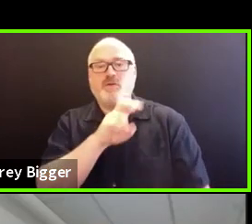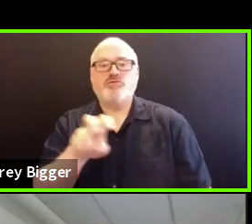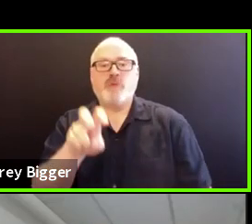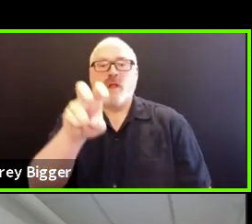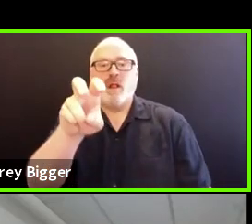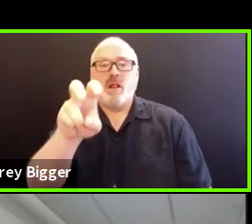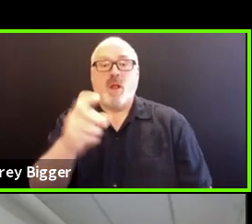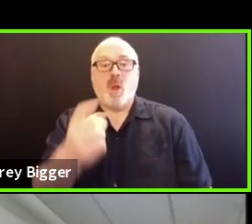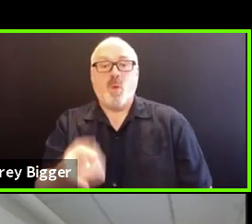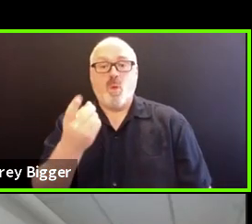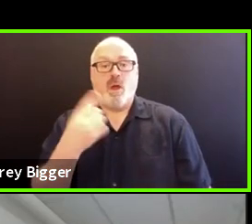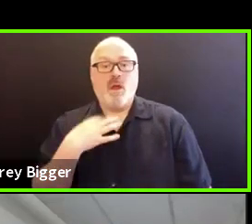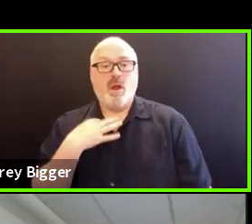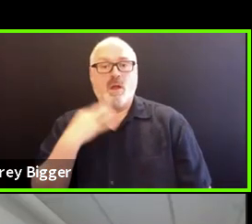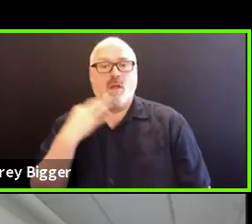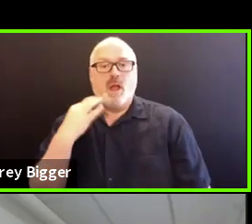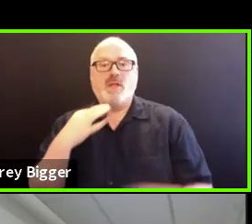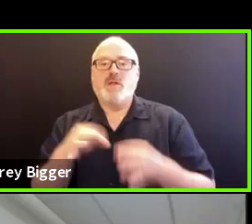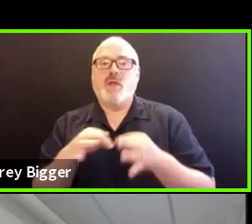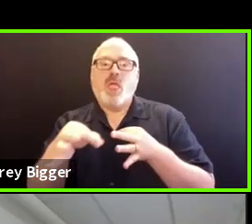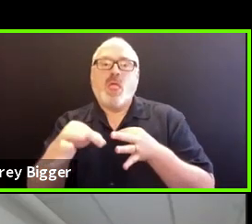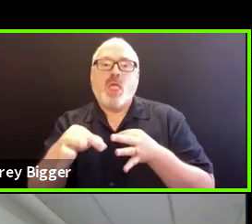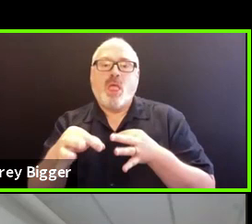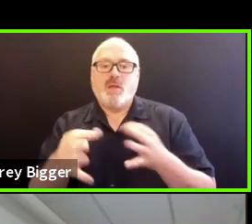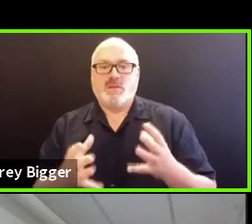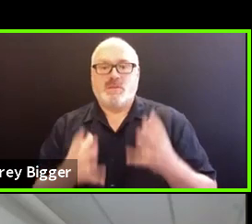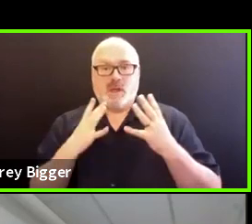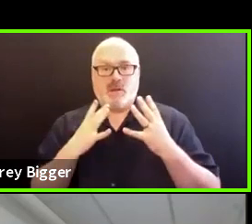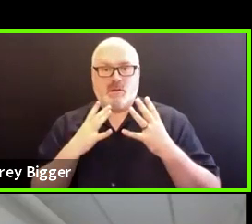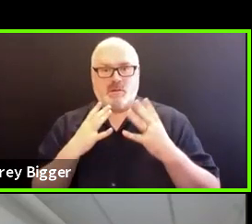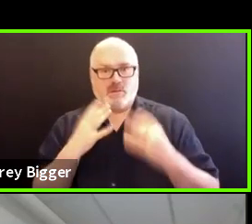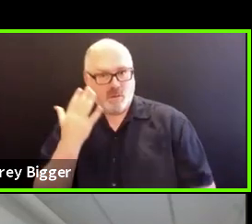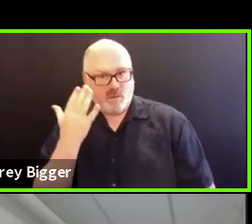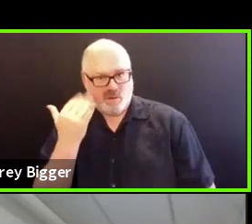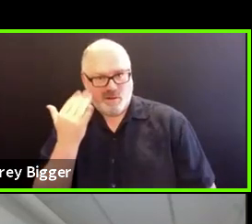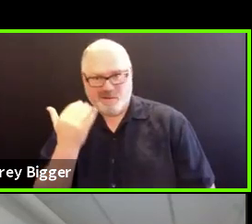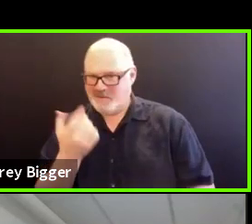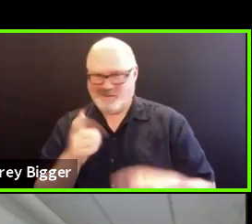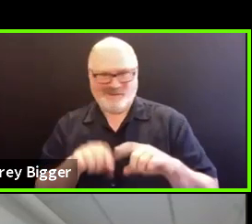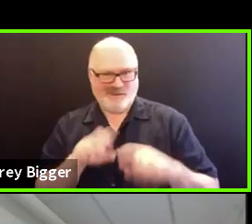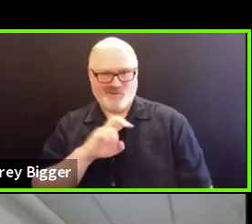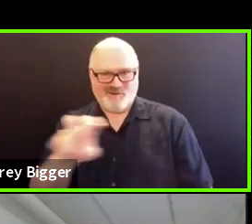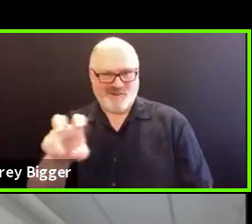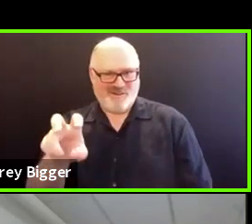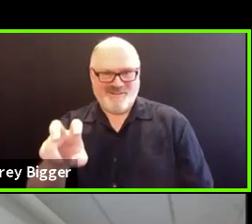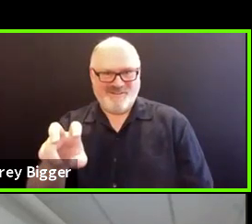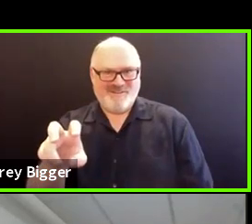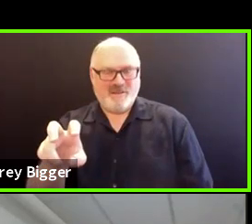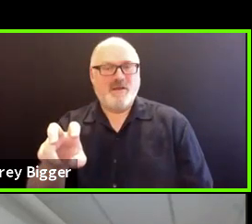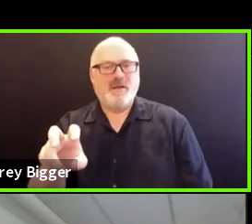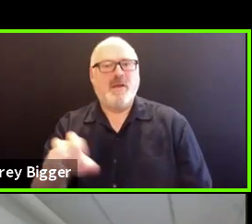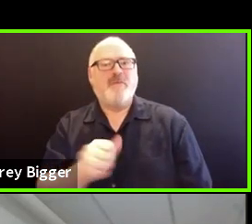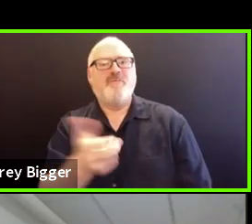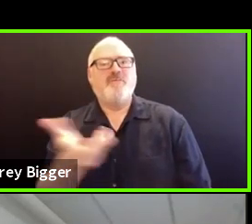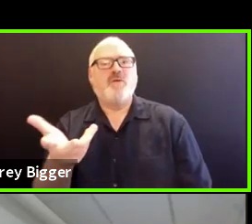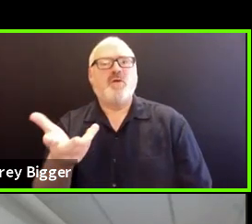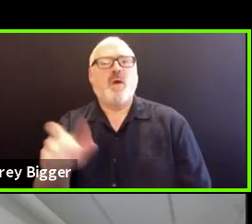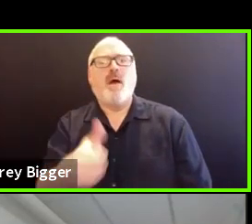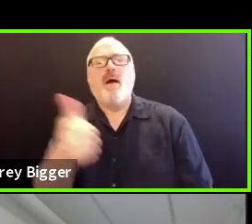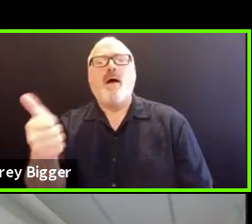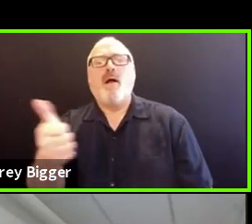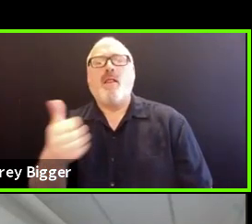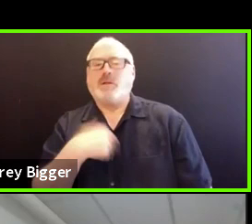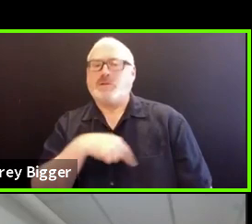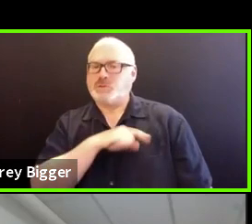applied to delay their sabbatical because they are unable to travel. And we have a few others that we